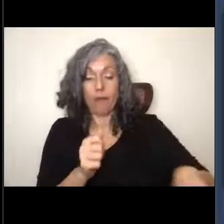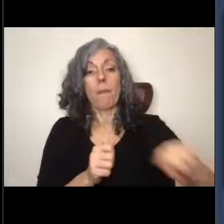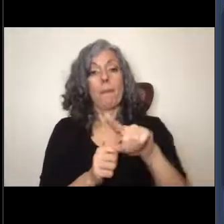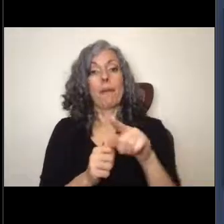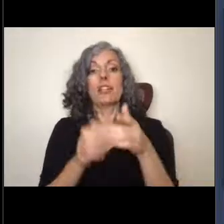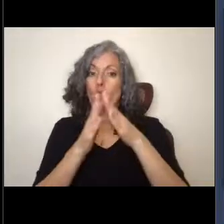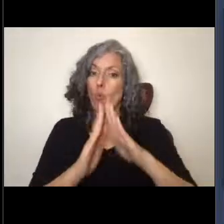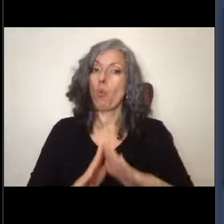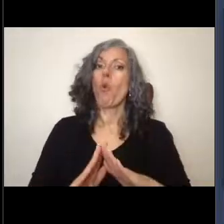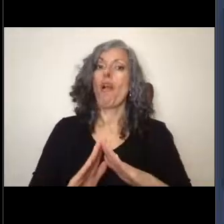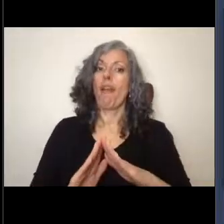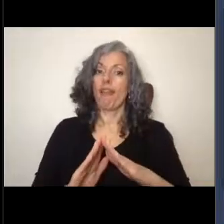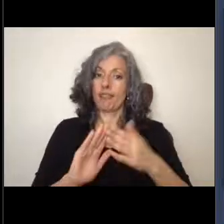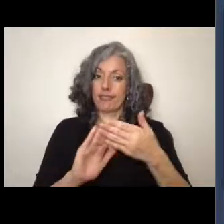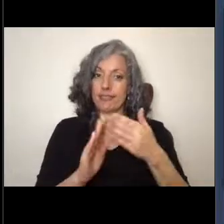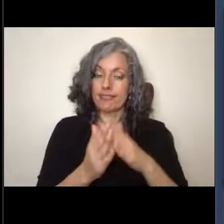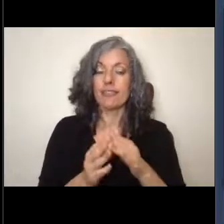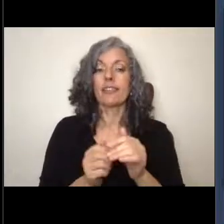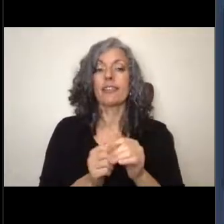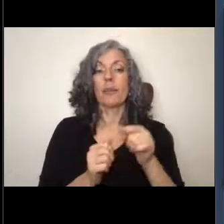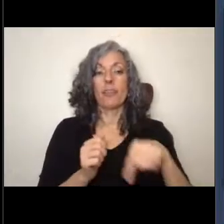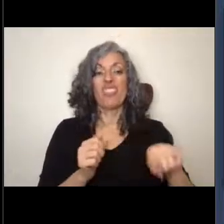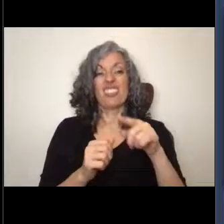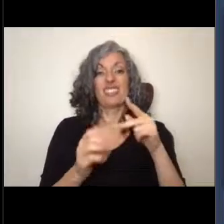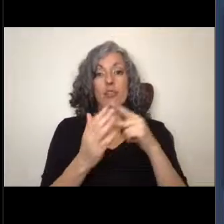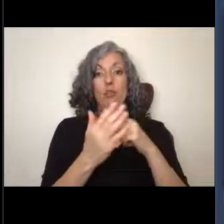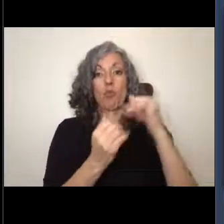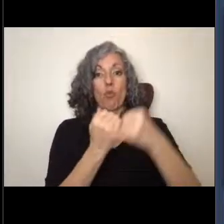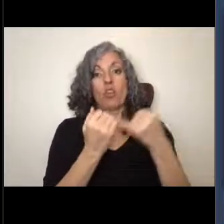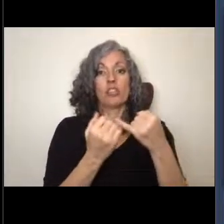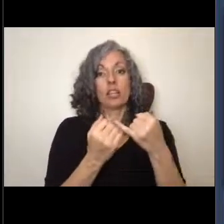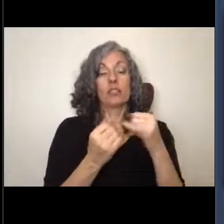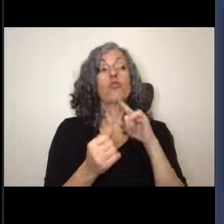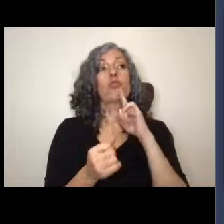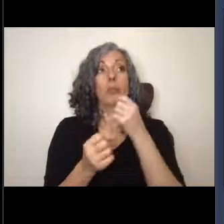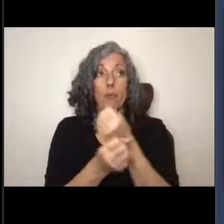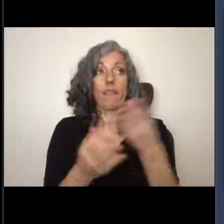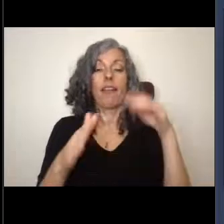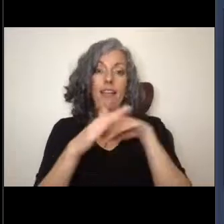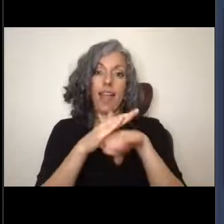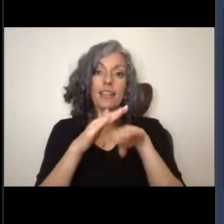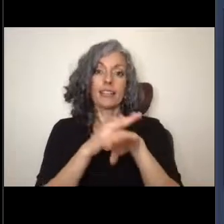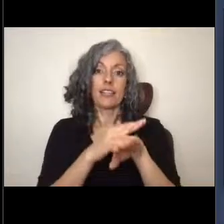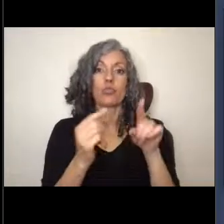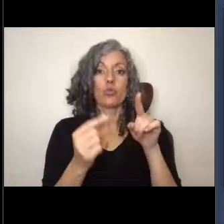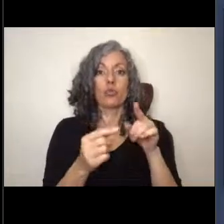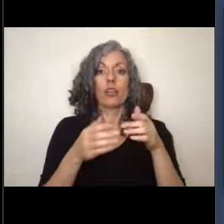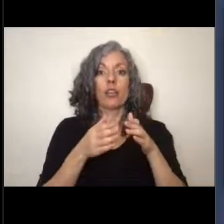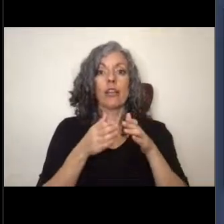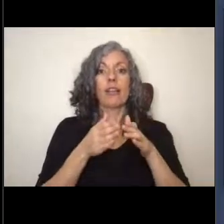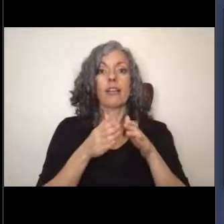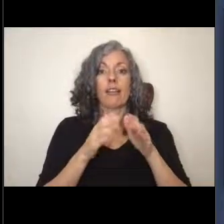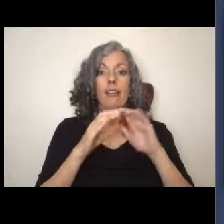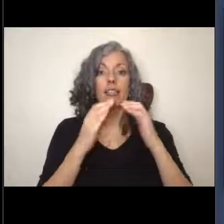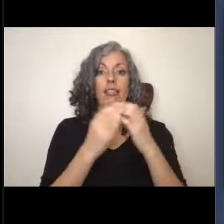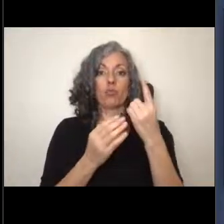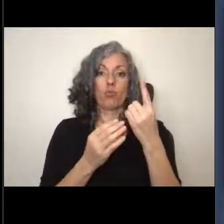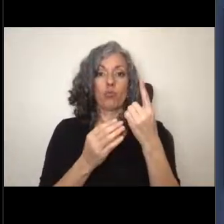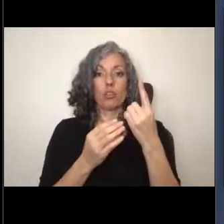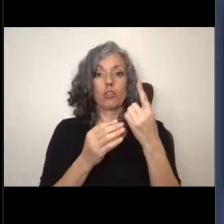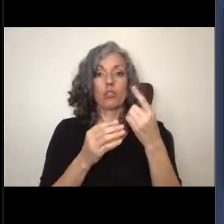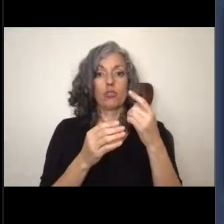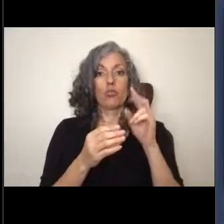neighborhood, but this project does provide crucial access to the class 1 LA River path, as well as a very